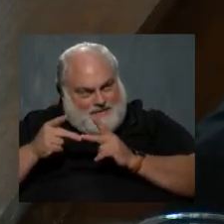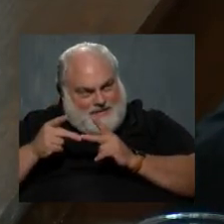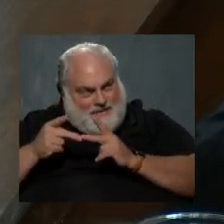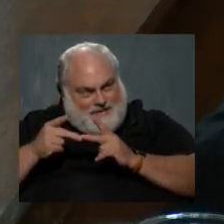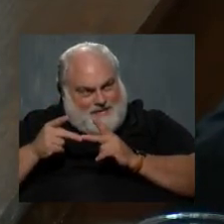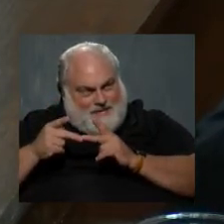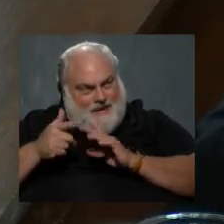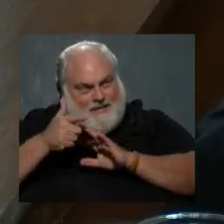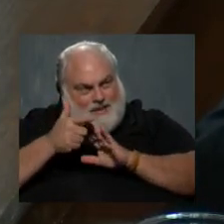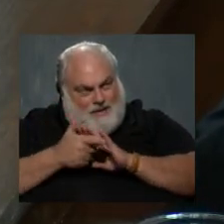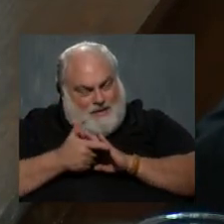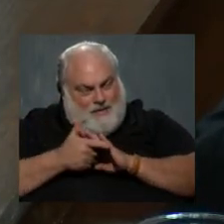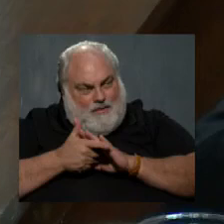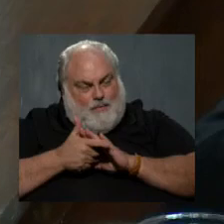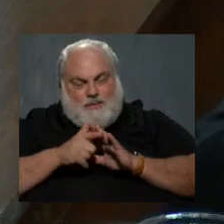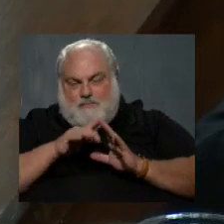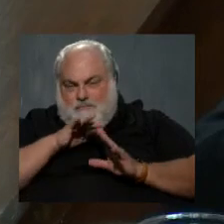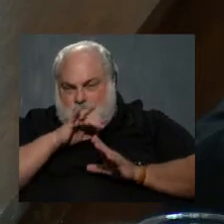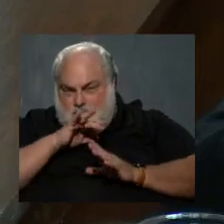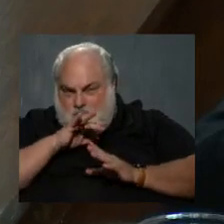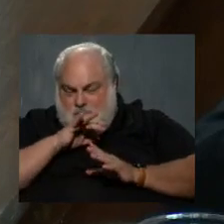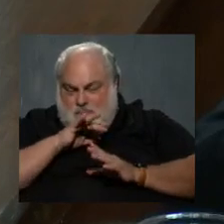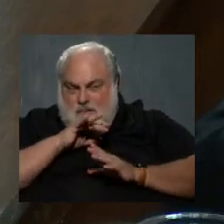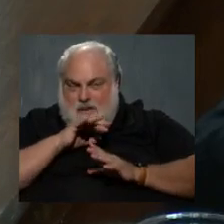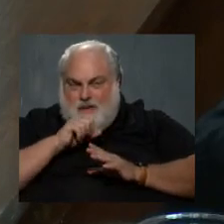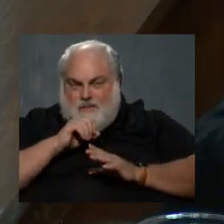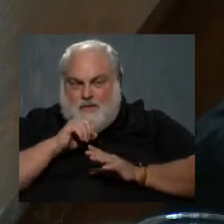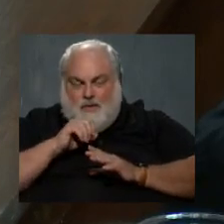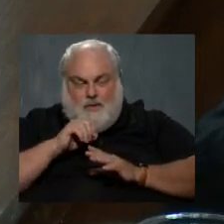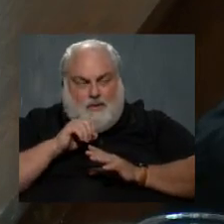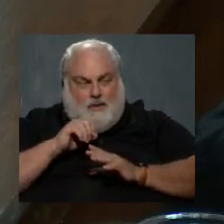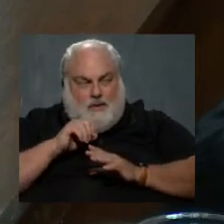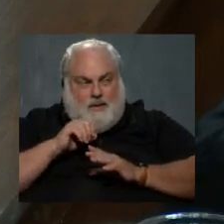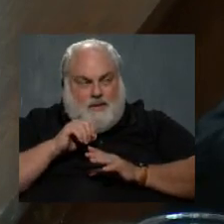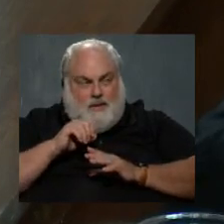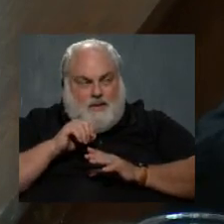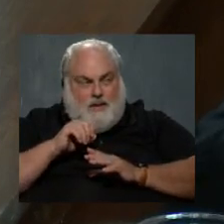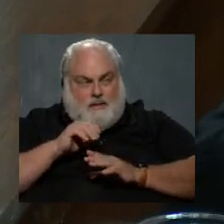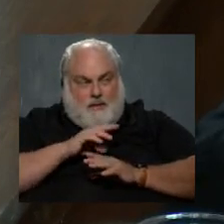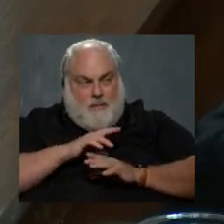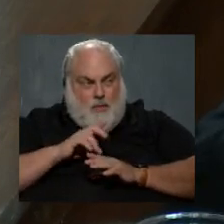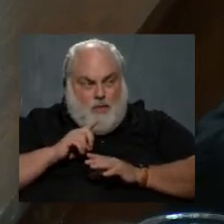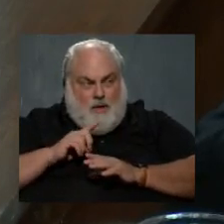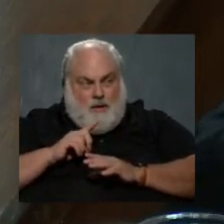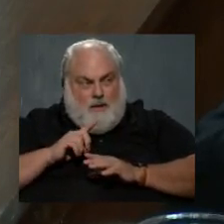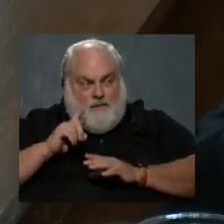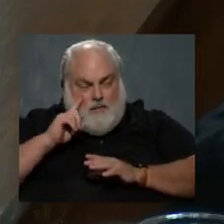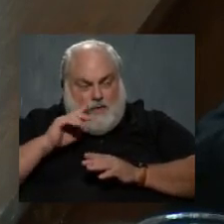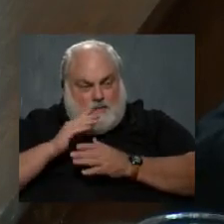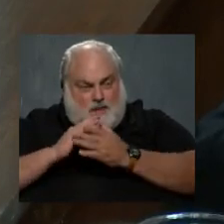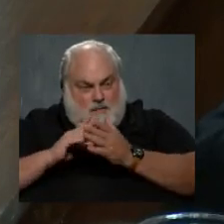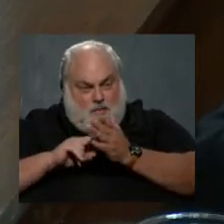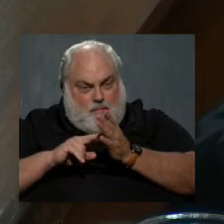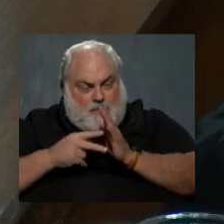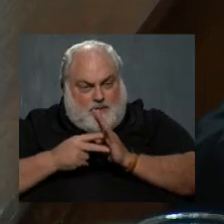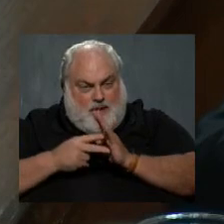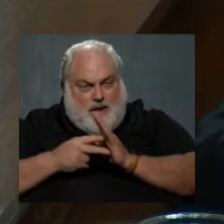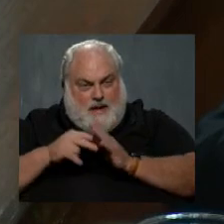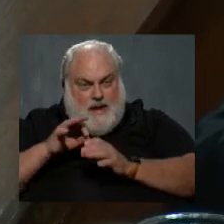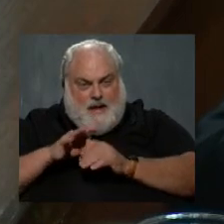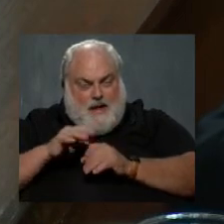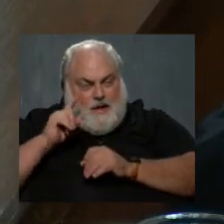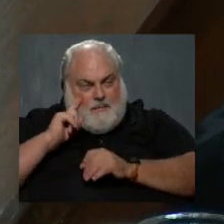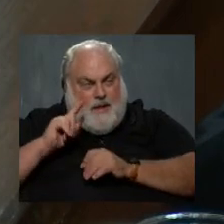The law somehow got muddled, and so the mayor is a member of the board of directors for some purposes, and directors are elected